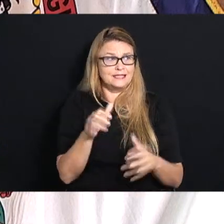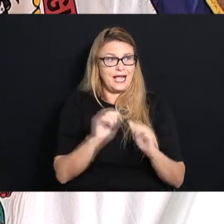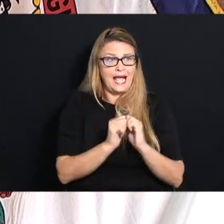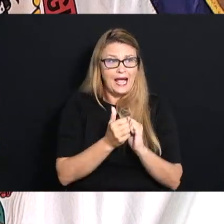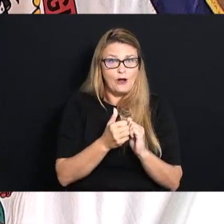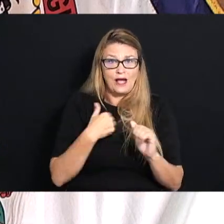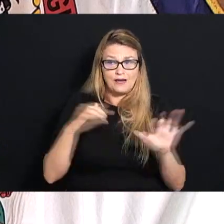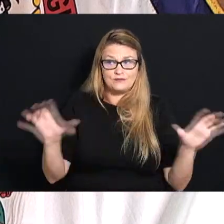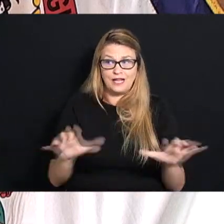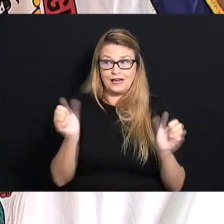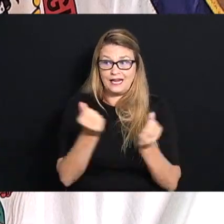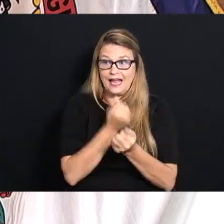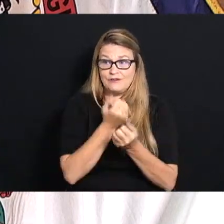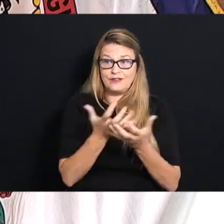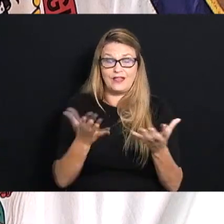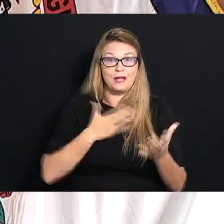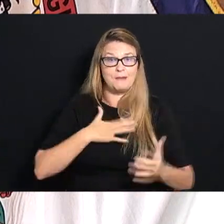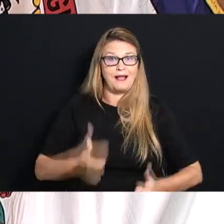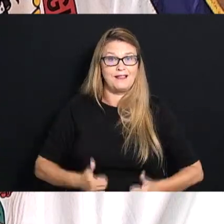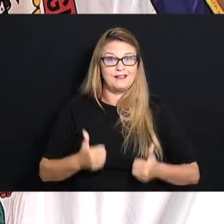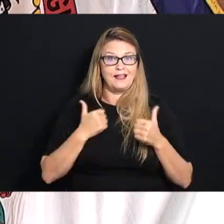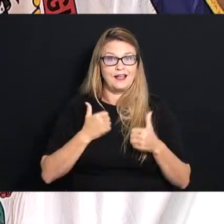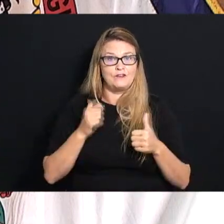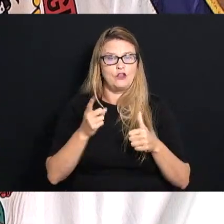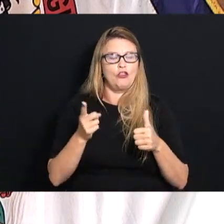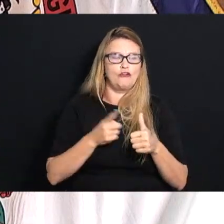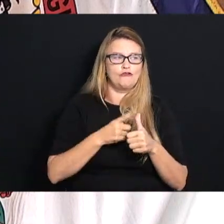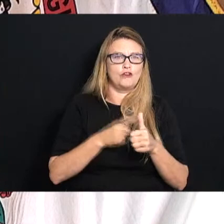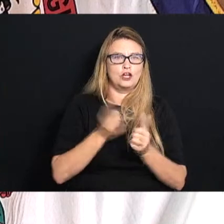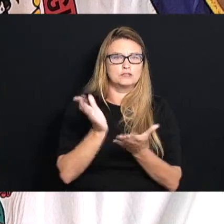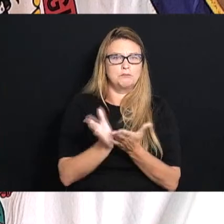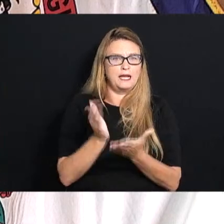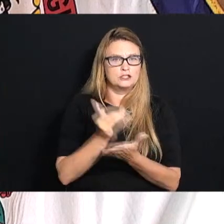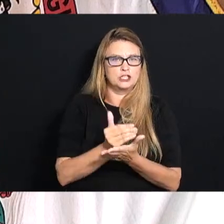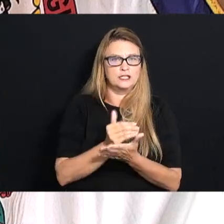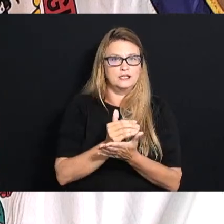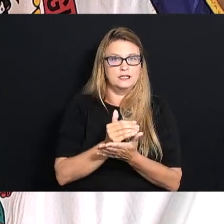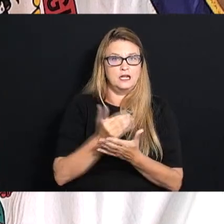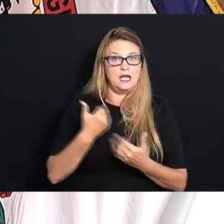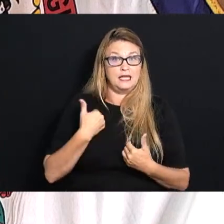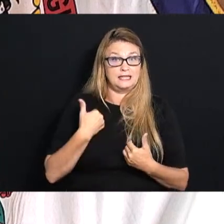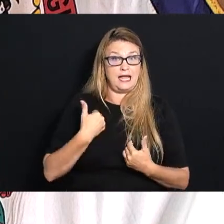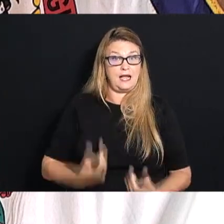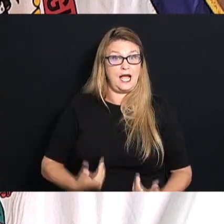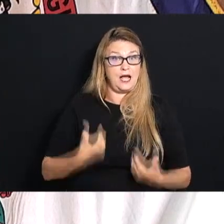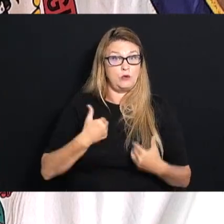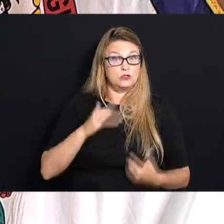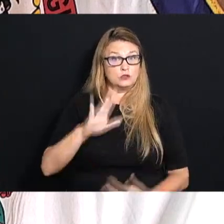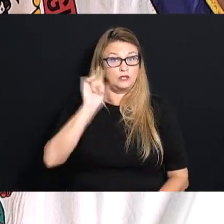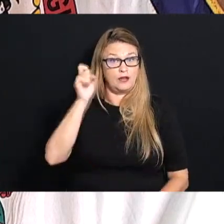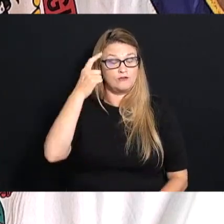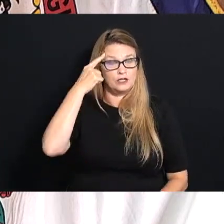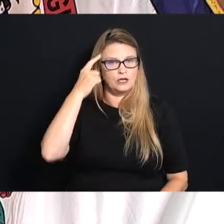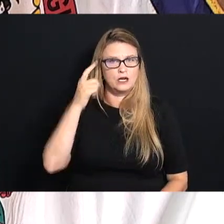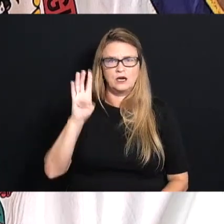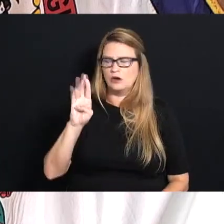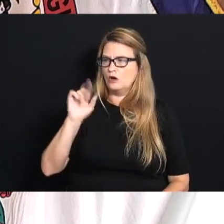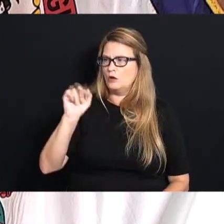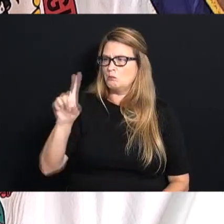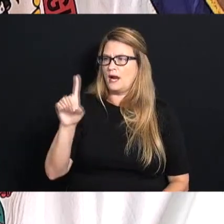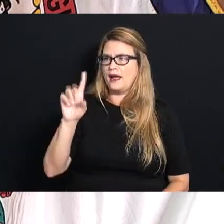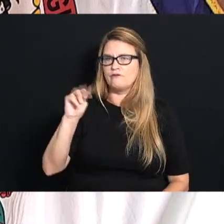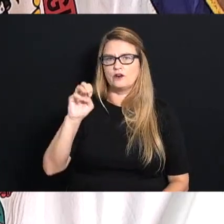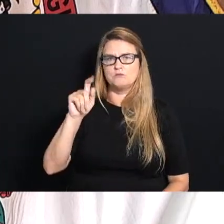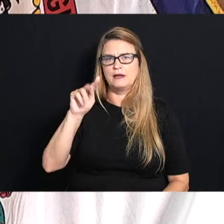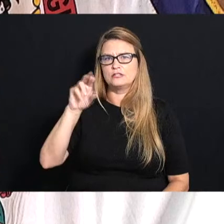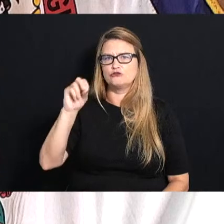life. On the first budget as your governor, you know, I think, you know, Brad at Metro News, you know,